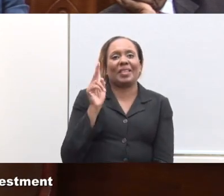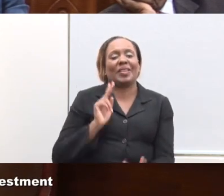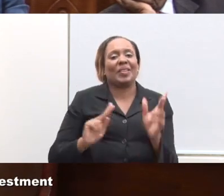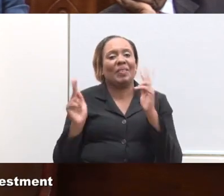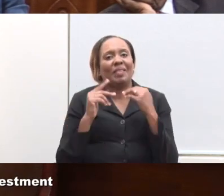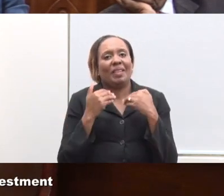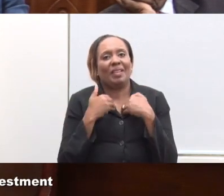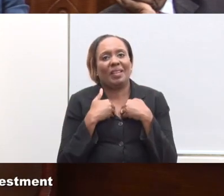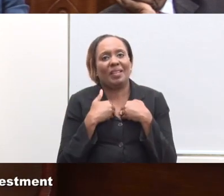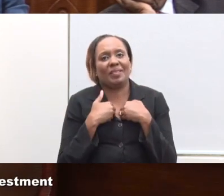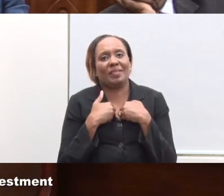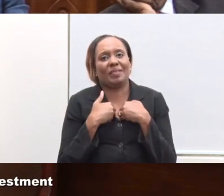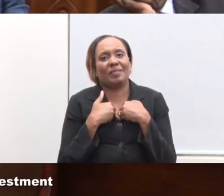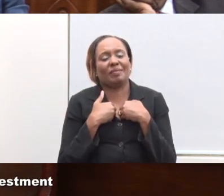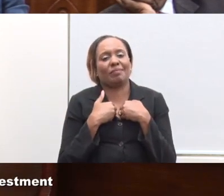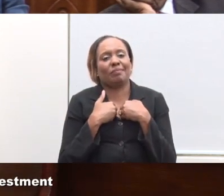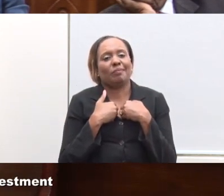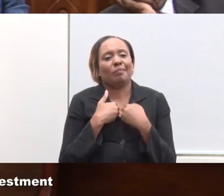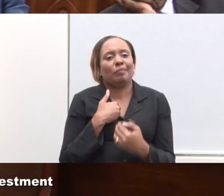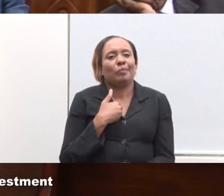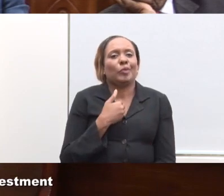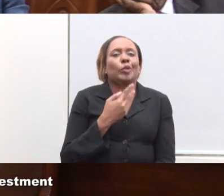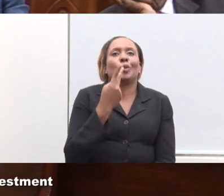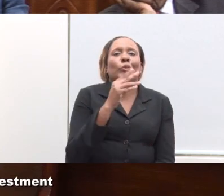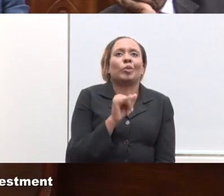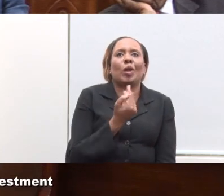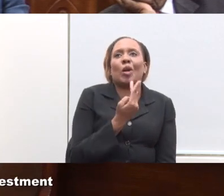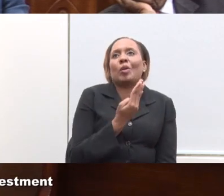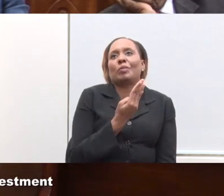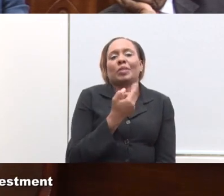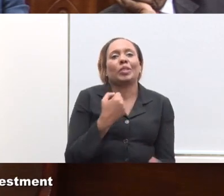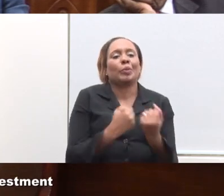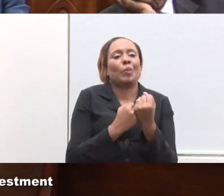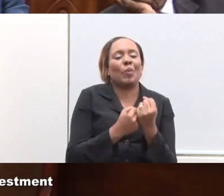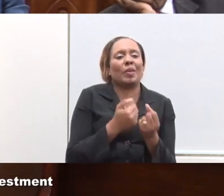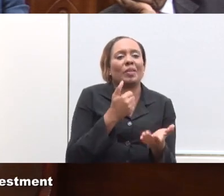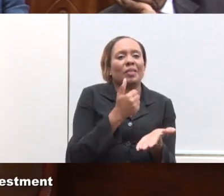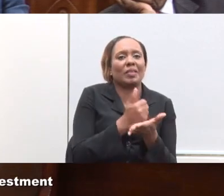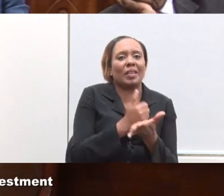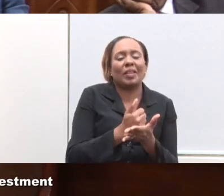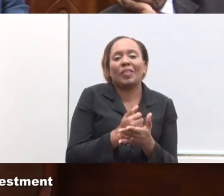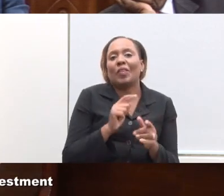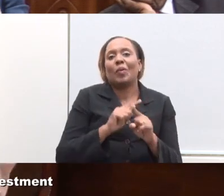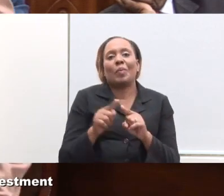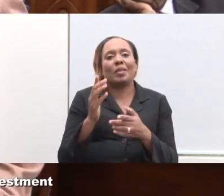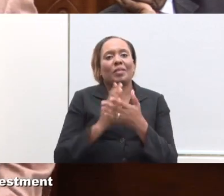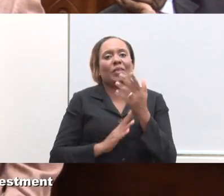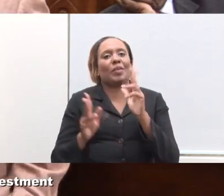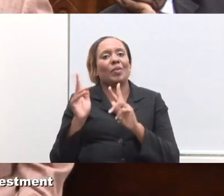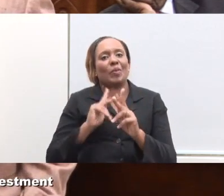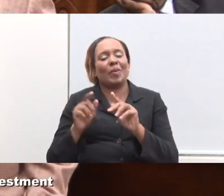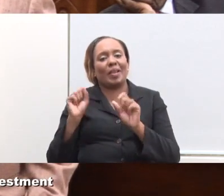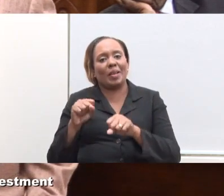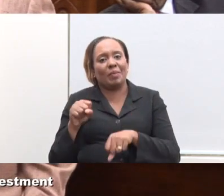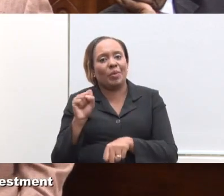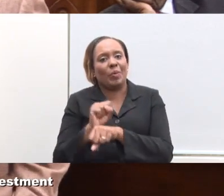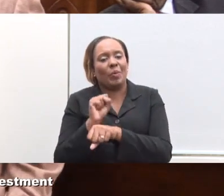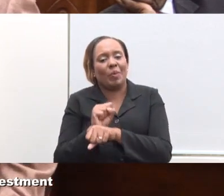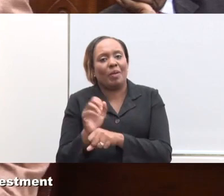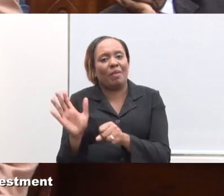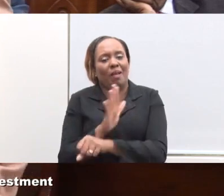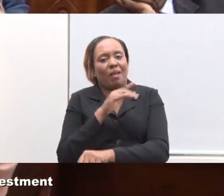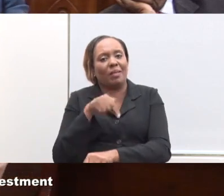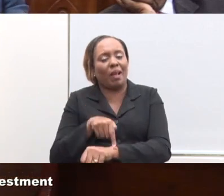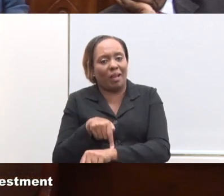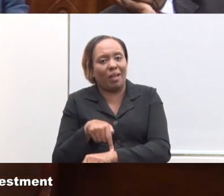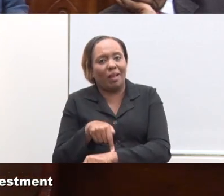having to keep 2 and 3 jobs because they like the arts to being able to work full-time, depending on the creative economy as